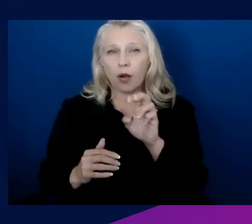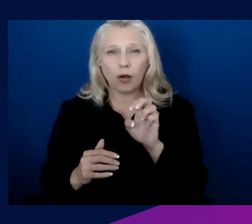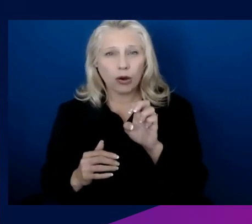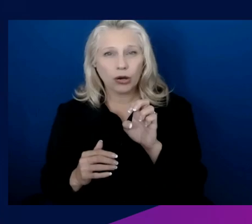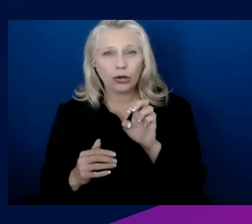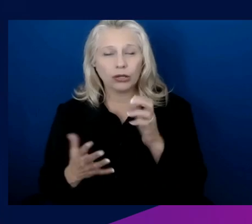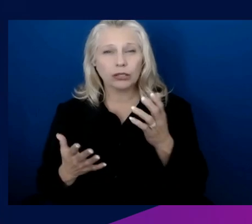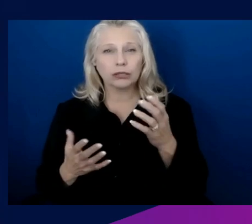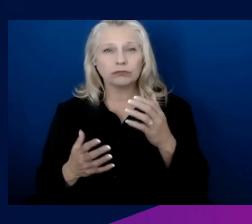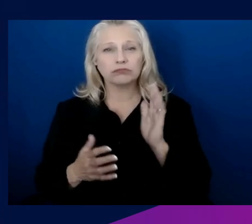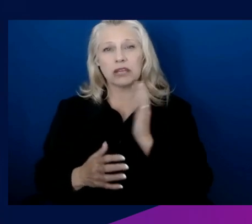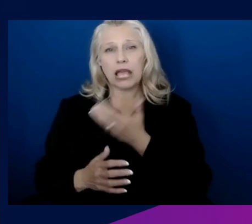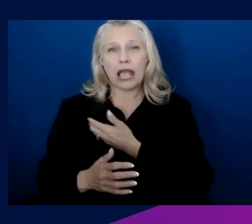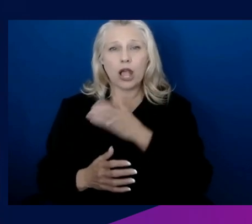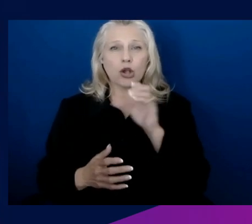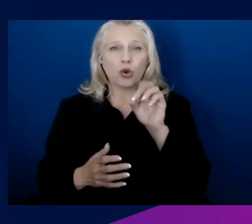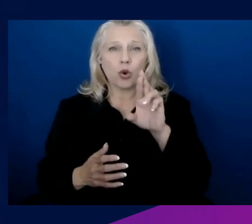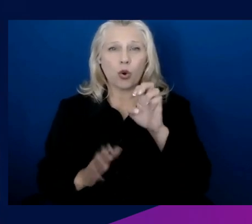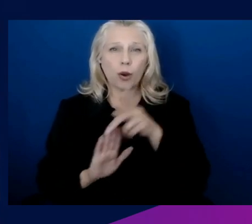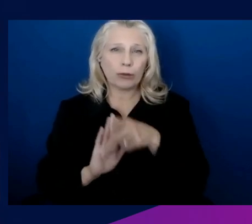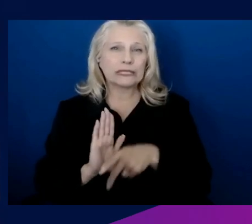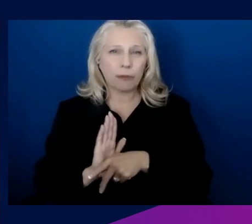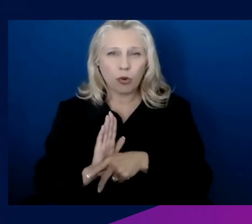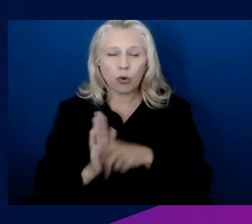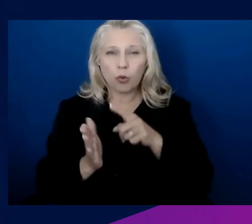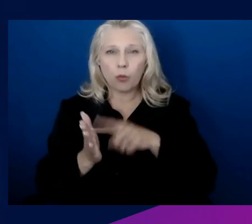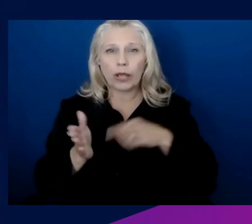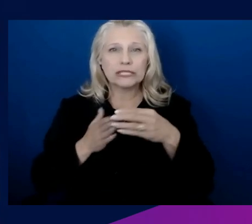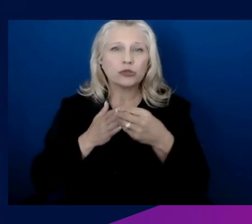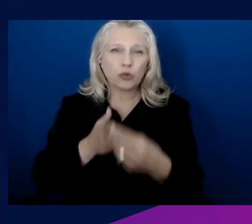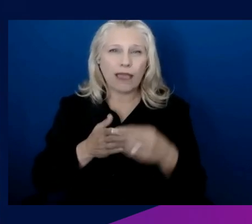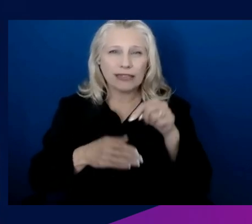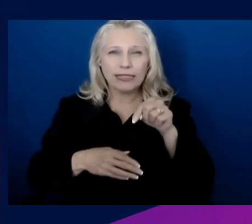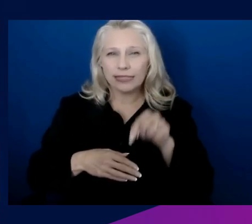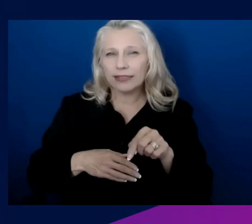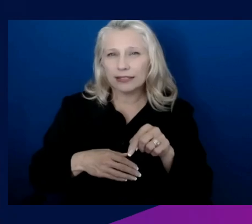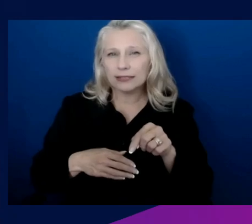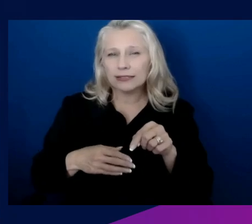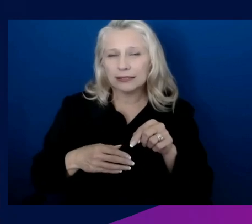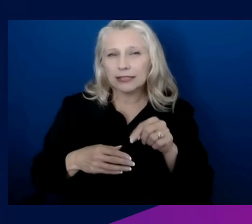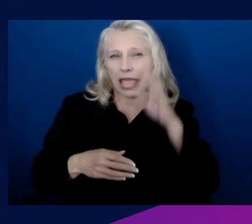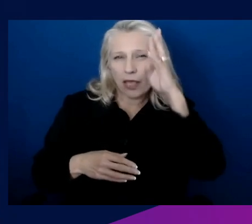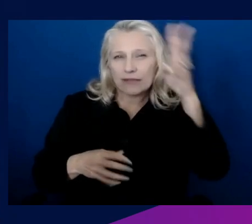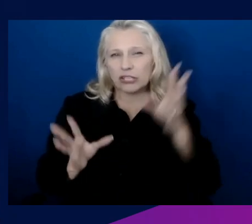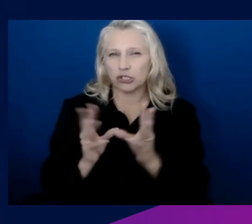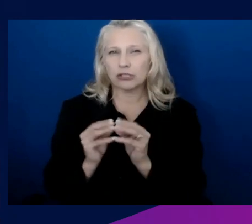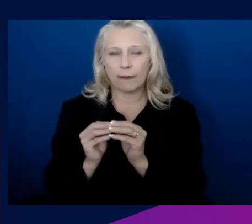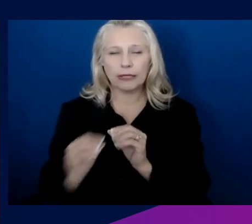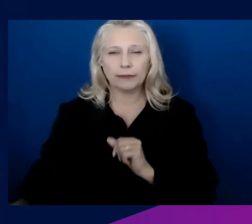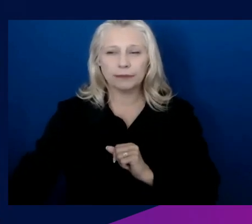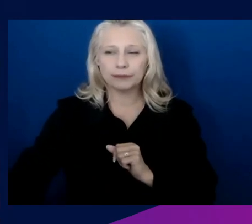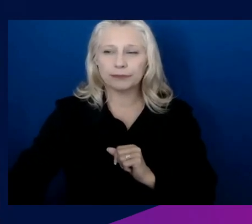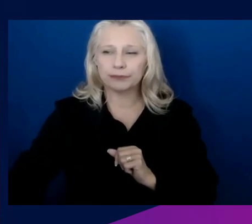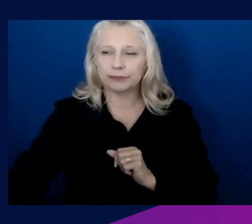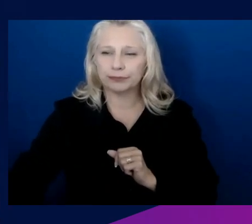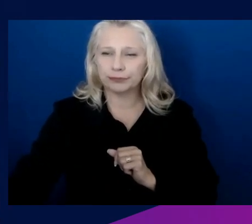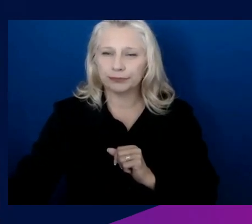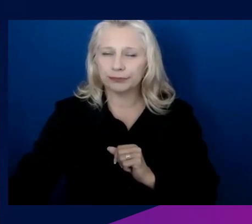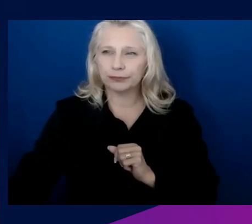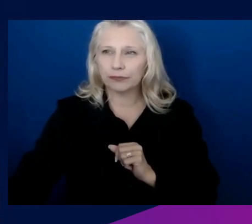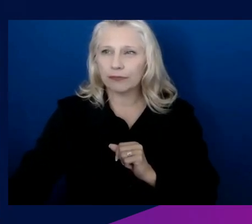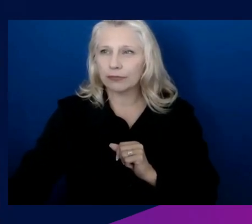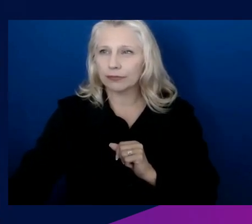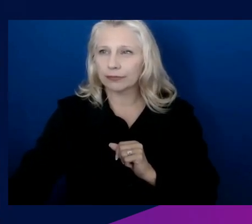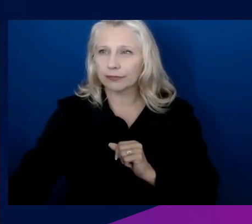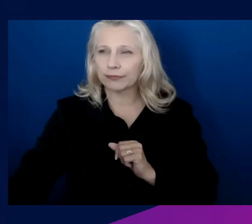some of our core principles are, and what is driving this Innovation Summit. And